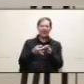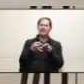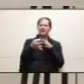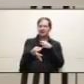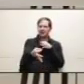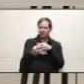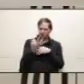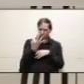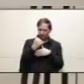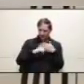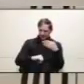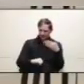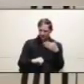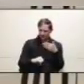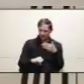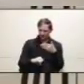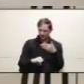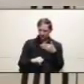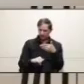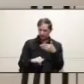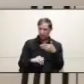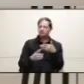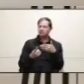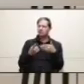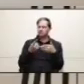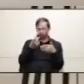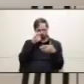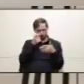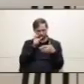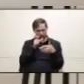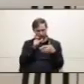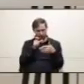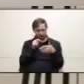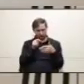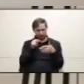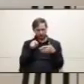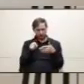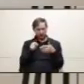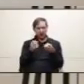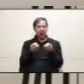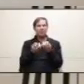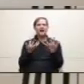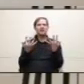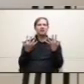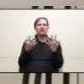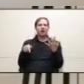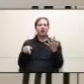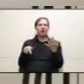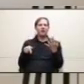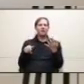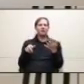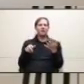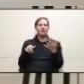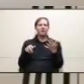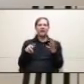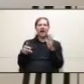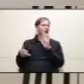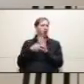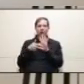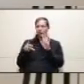3 months. Now, I want to check how much of the unauthorized expenditure did you spend in that